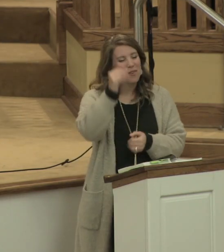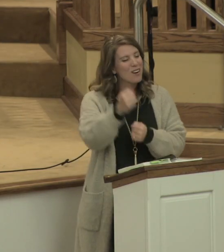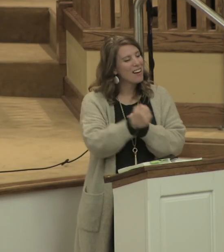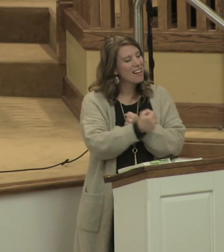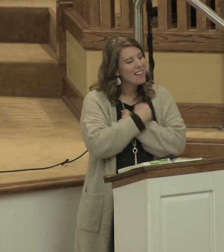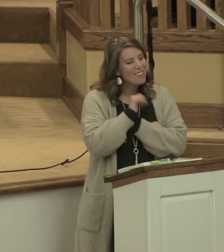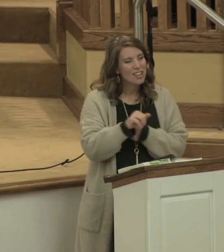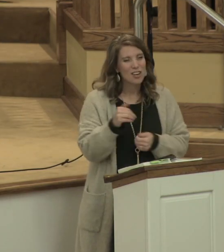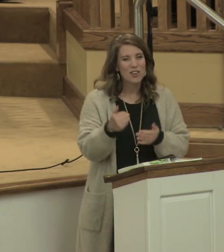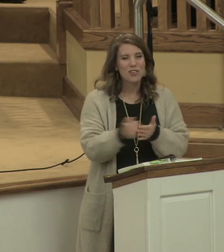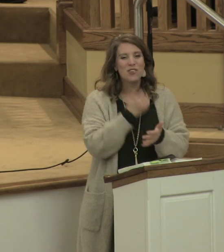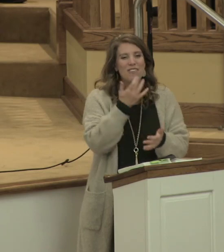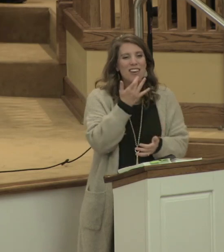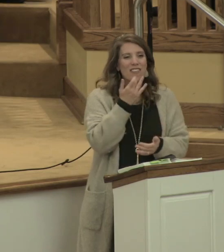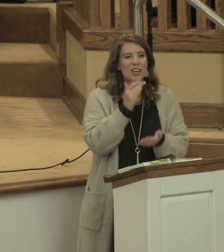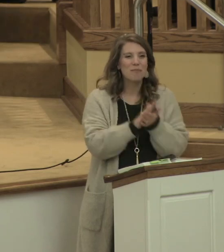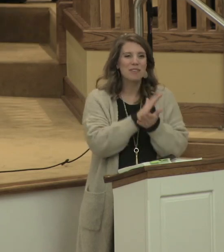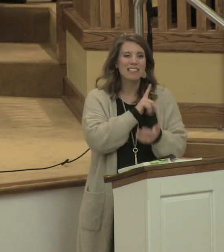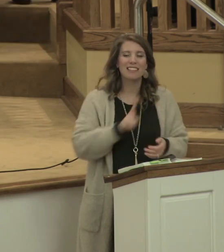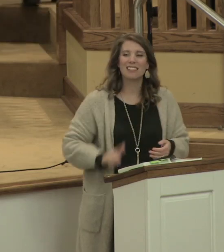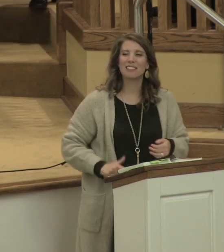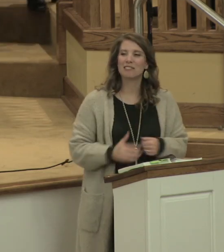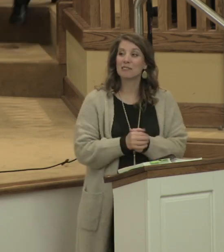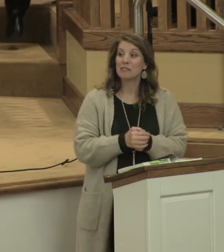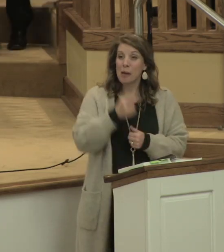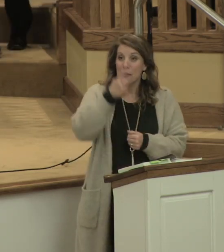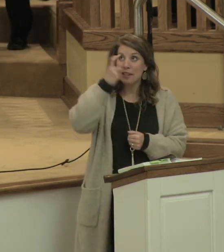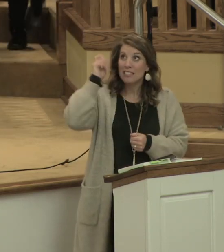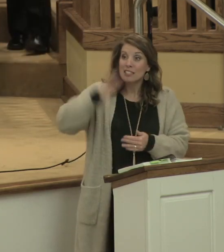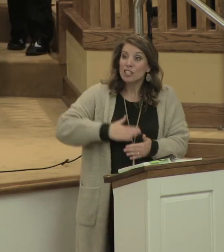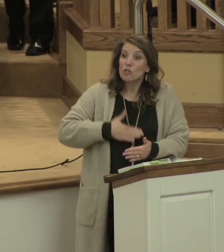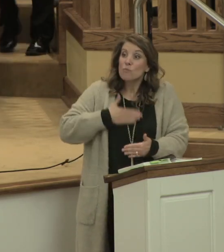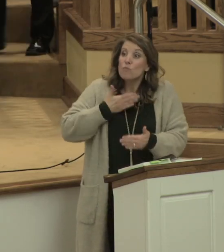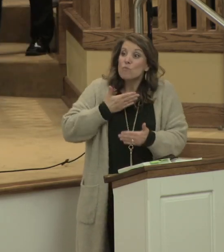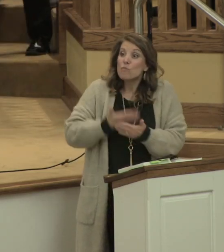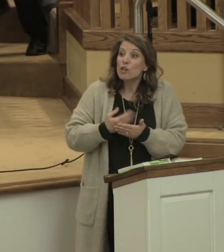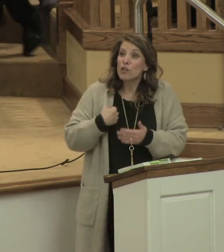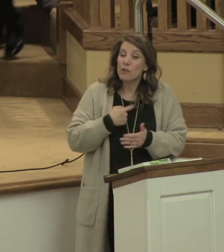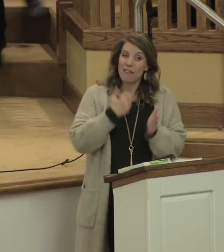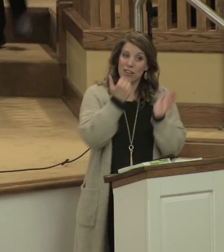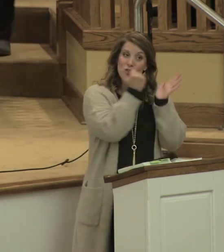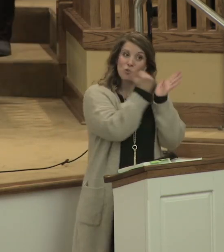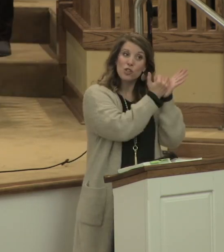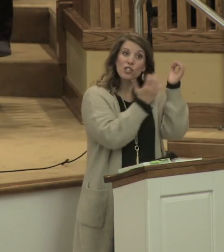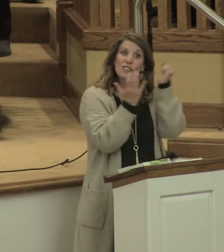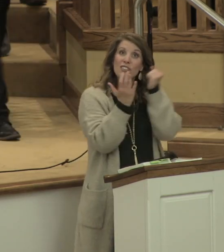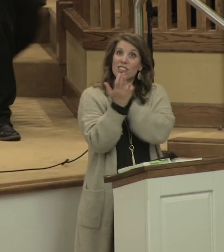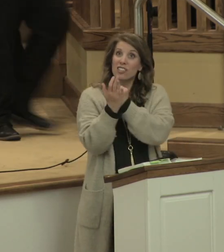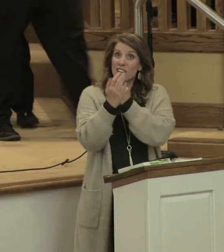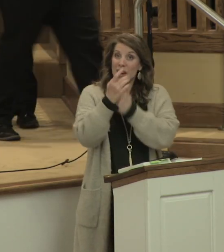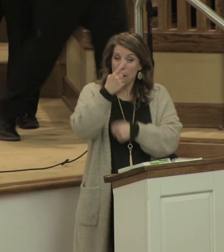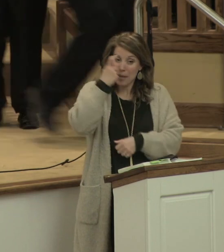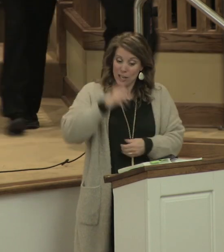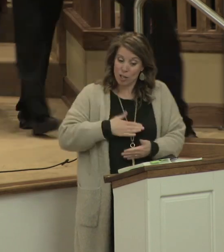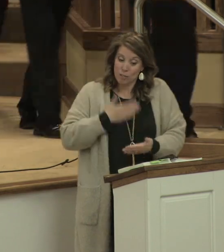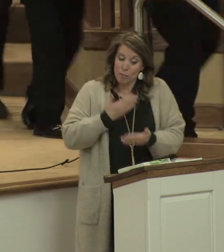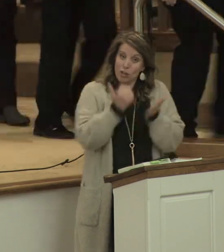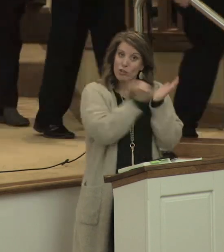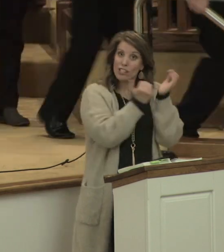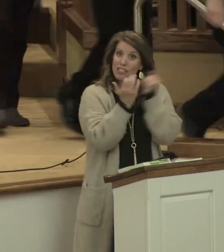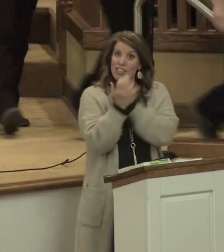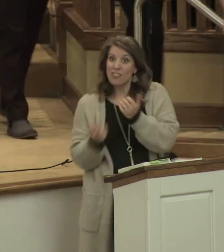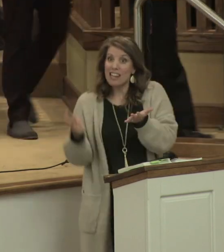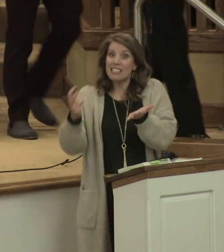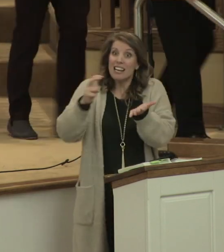a new favorite. Praise the Lord for that. And because of his birth, we can have his crucifixion. Because of the birth and crucifixion, we have the resurrection. Because of